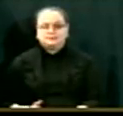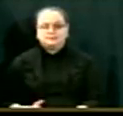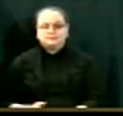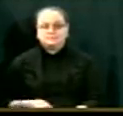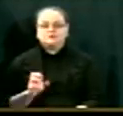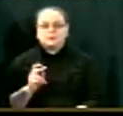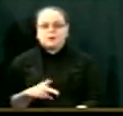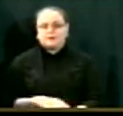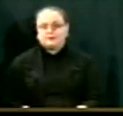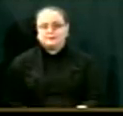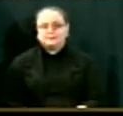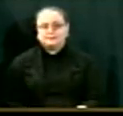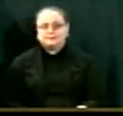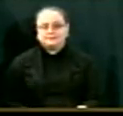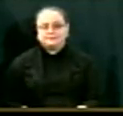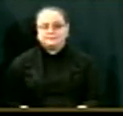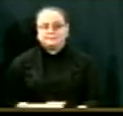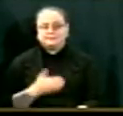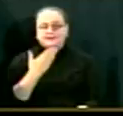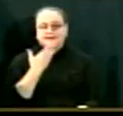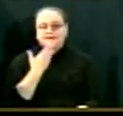Okay. Thank you.